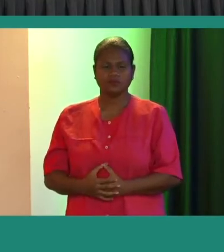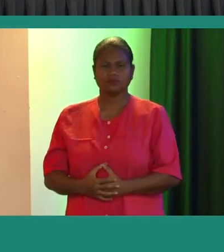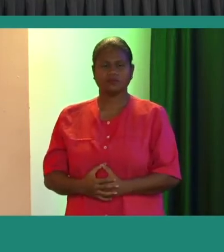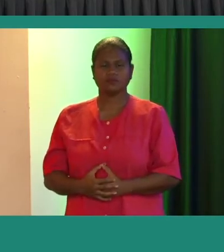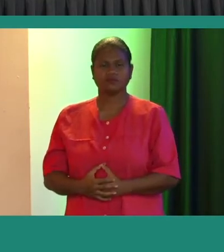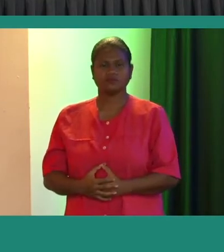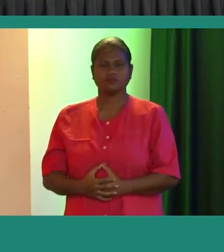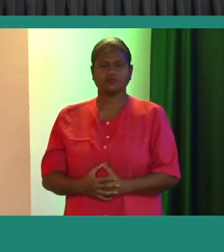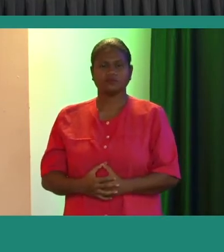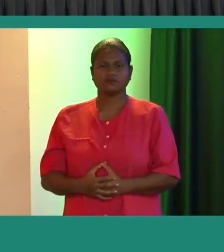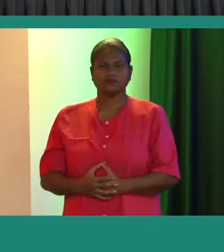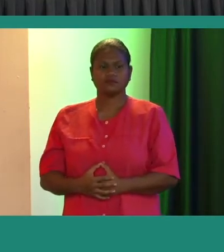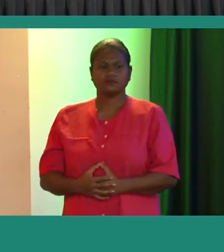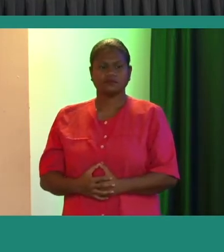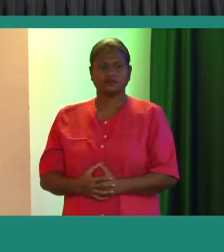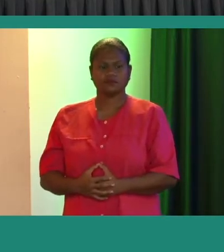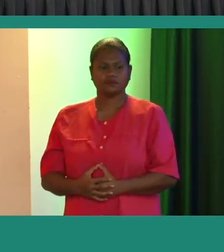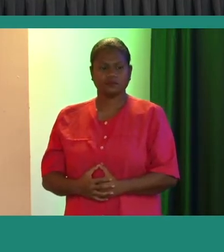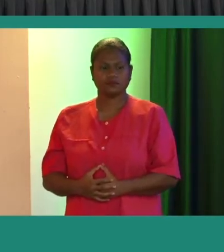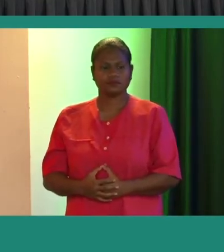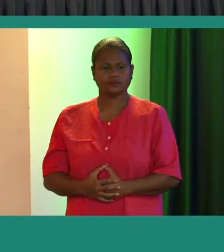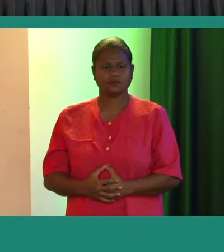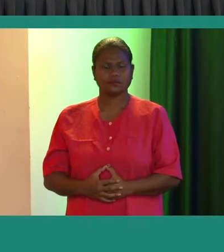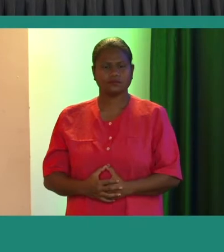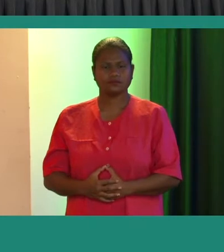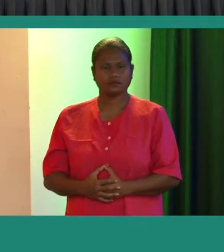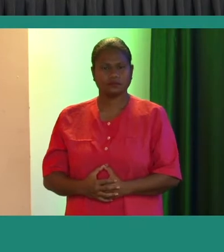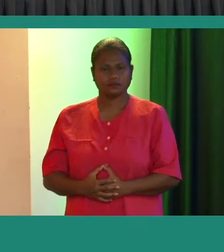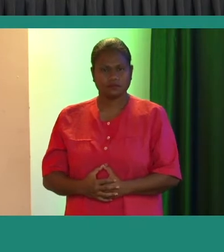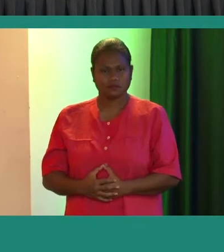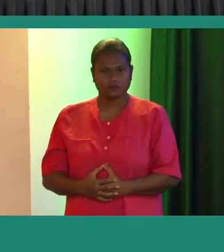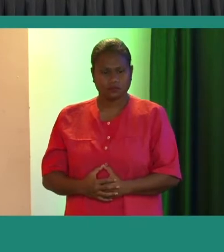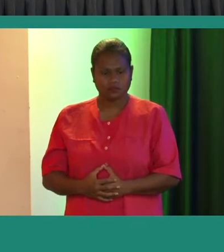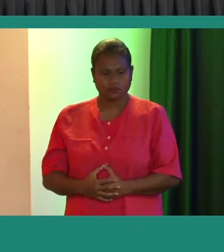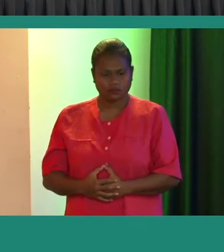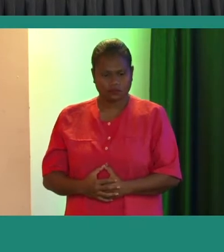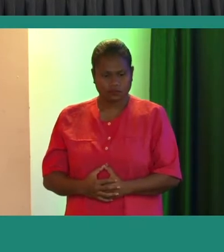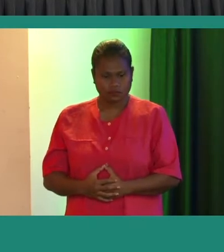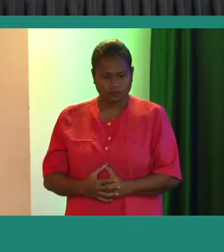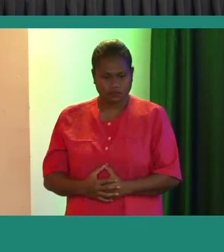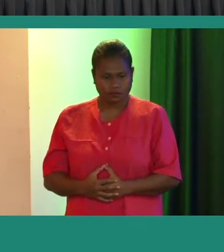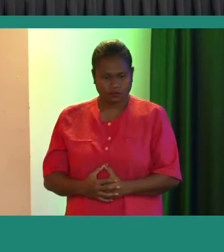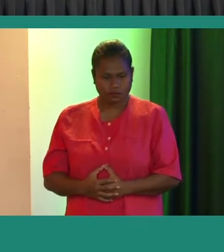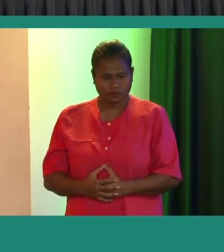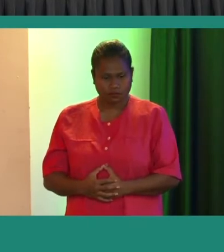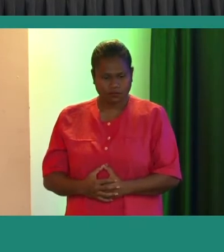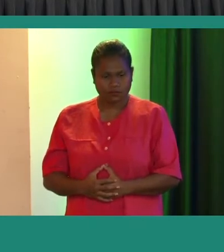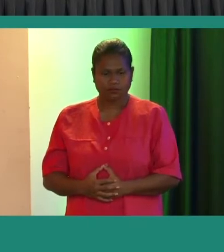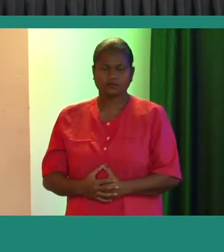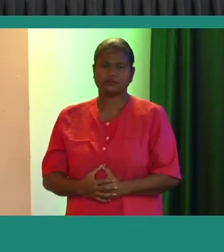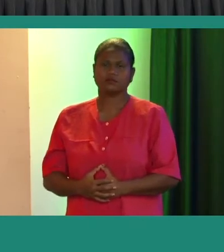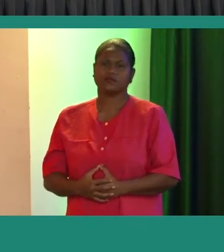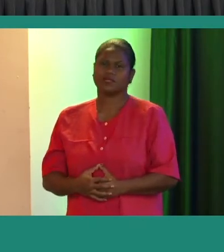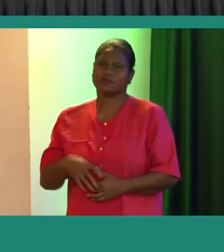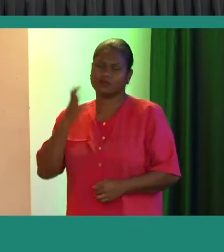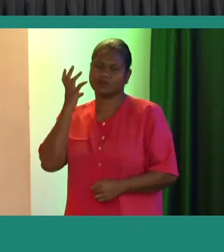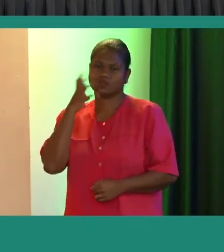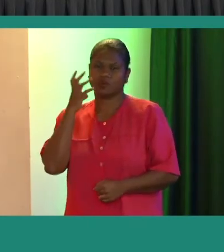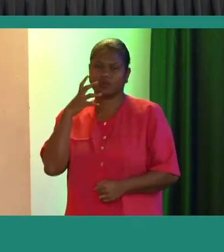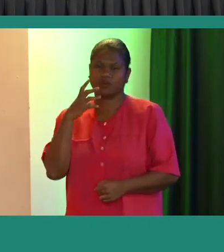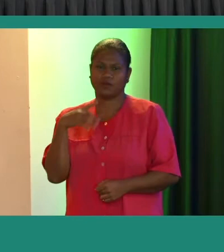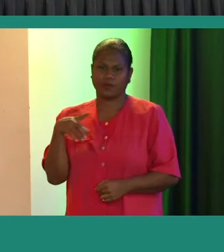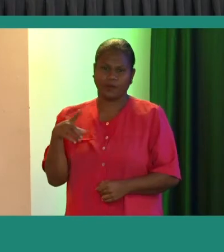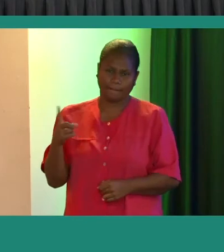Okay. What will I call those who are on the Zoom meeting and those who are at the conference area? My apologies for connecting late. We're